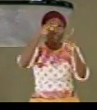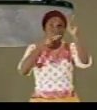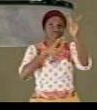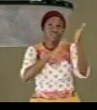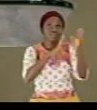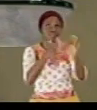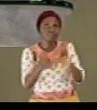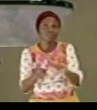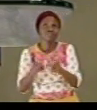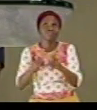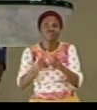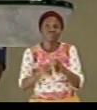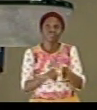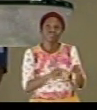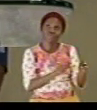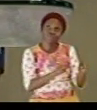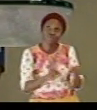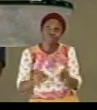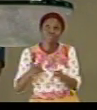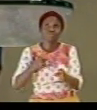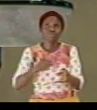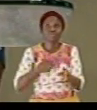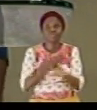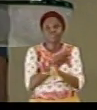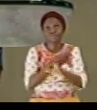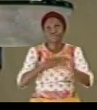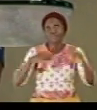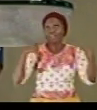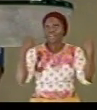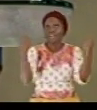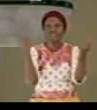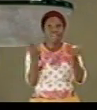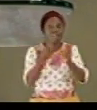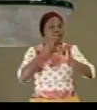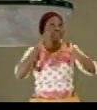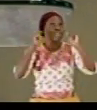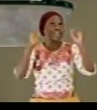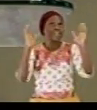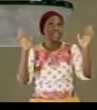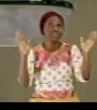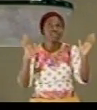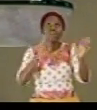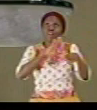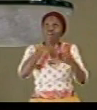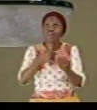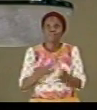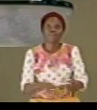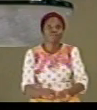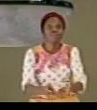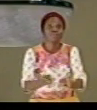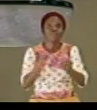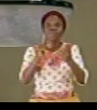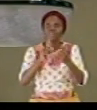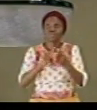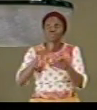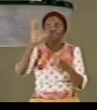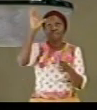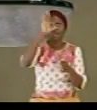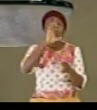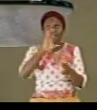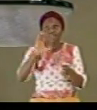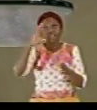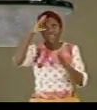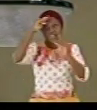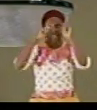died to set me free, hallelujah. All the way to Calvary he went for